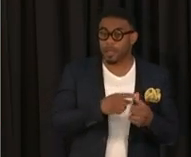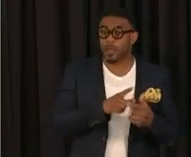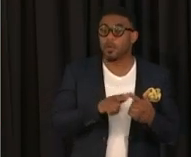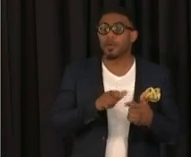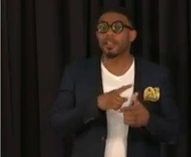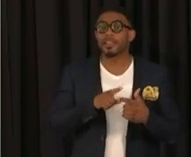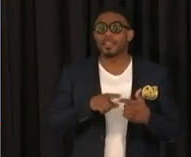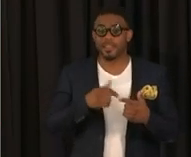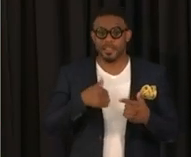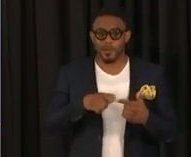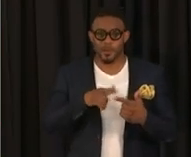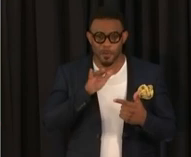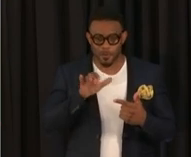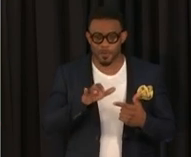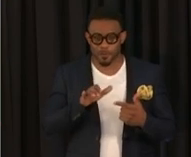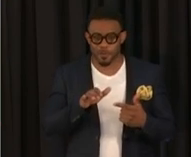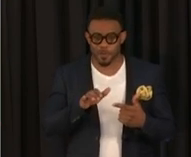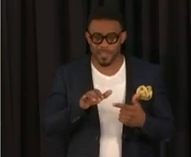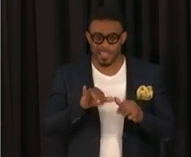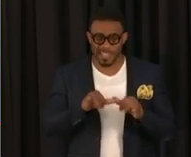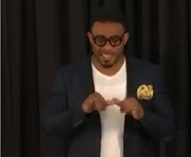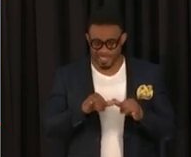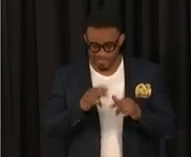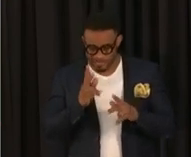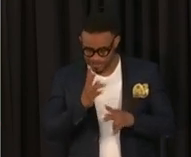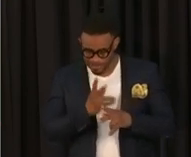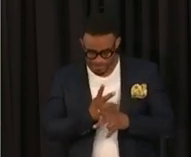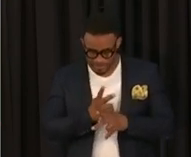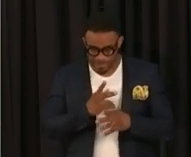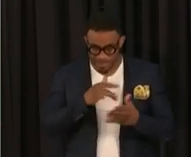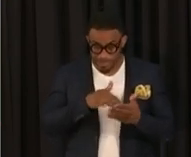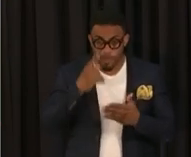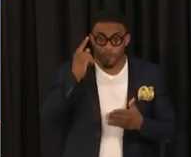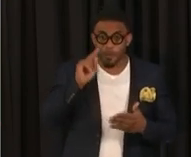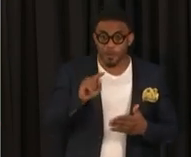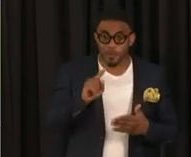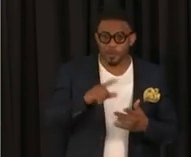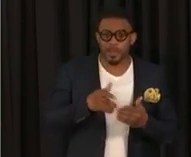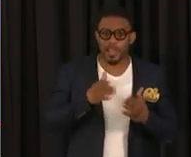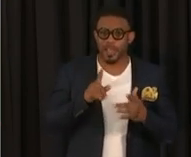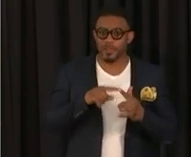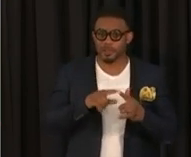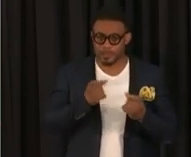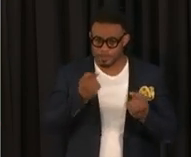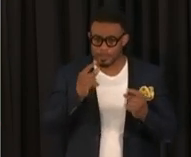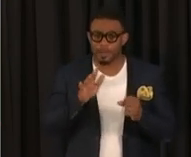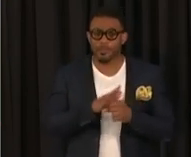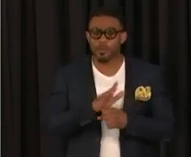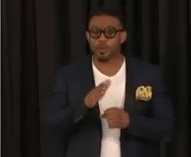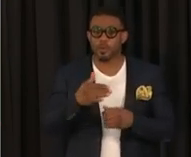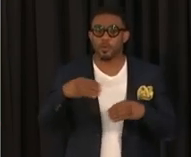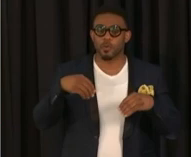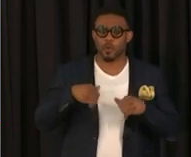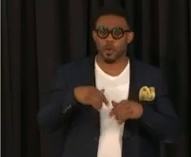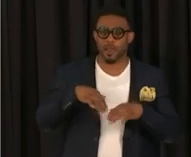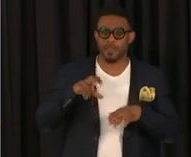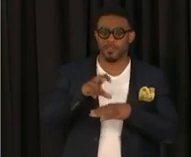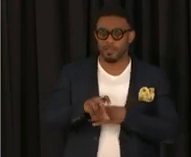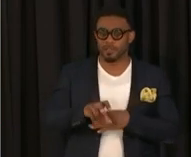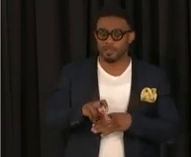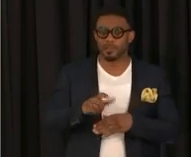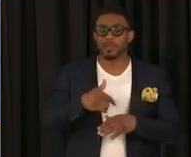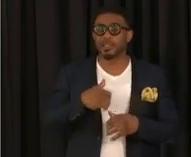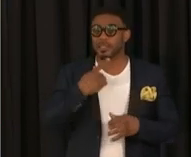recommendations, we will then do the engineering studies for you to allow you to understand your return on